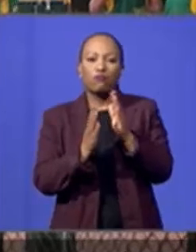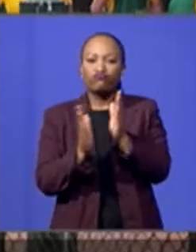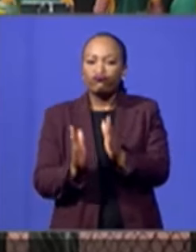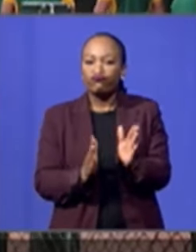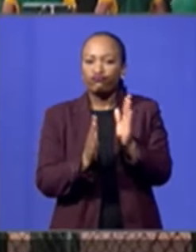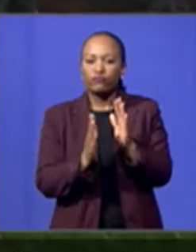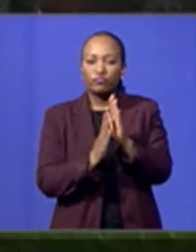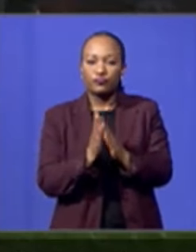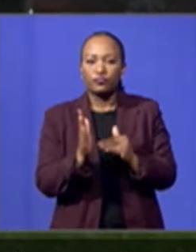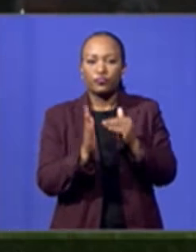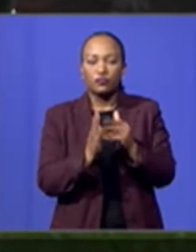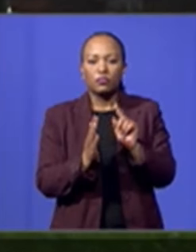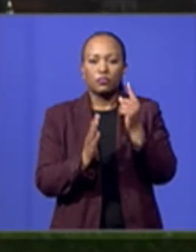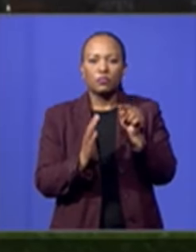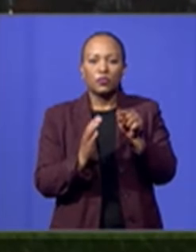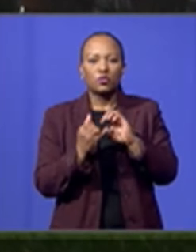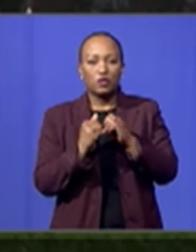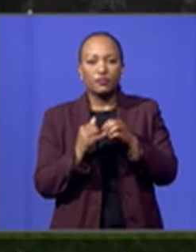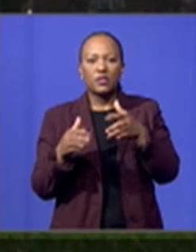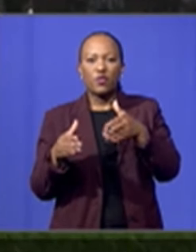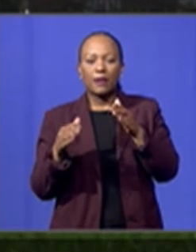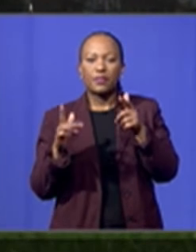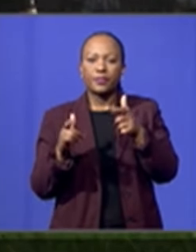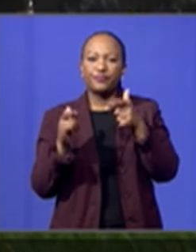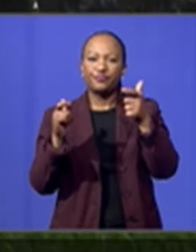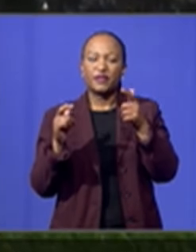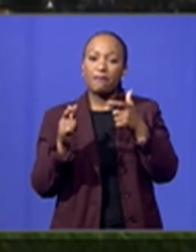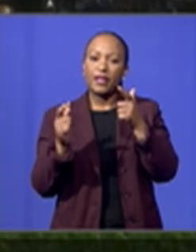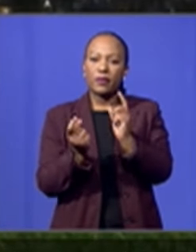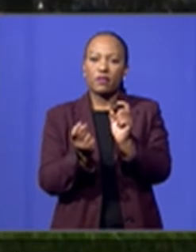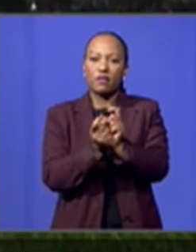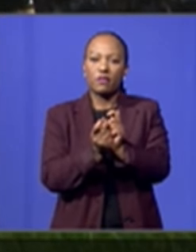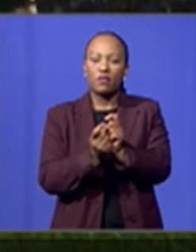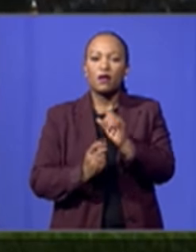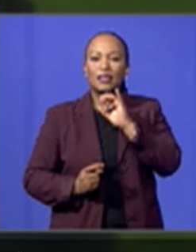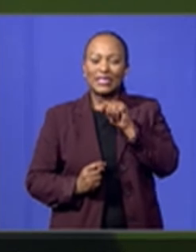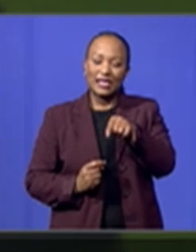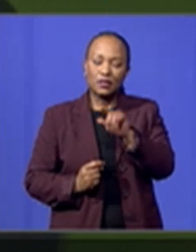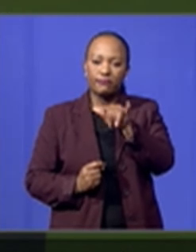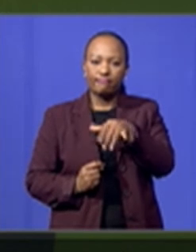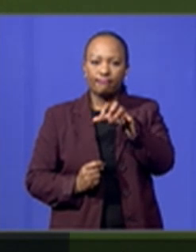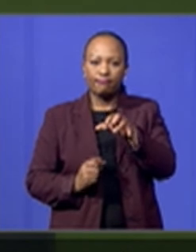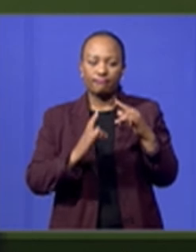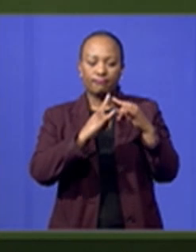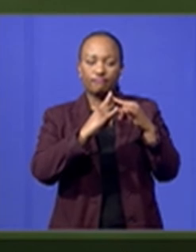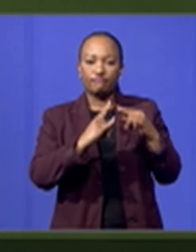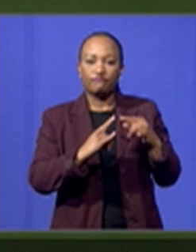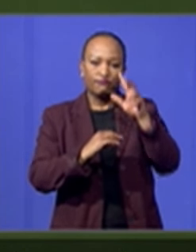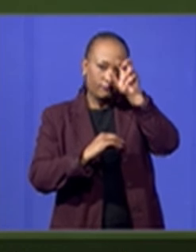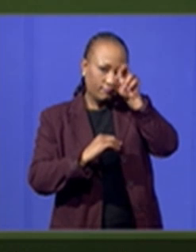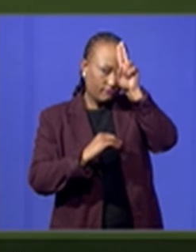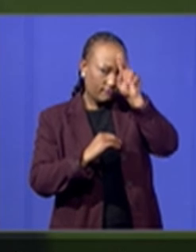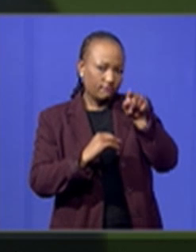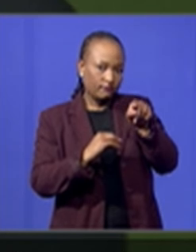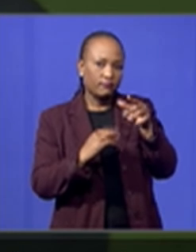mo motshamekong wa ntlha wa teko wa rugby's greatest rivalry ka Lamatlhatso mo Johannesburg. Kampa ya Boks e sonetse gore